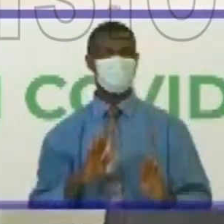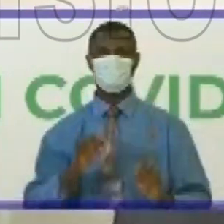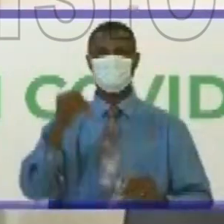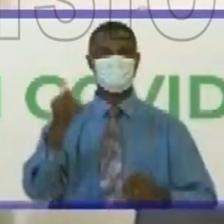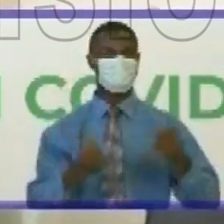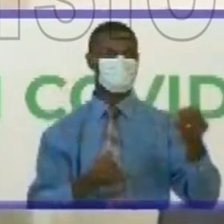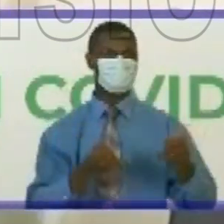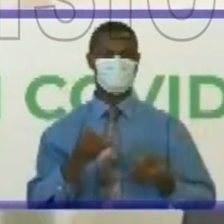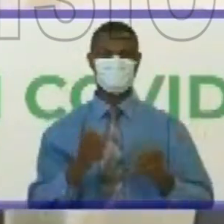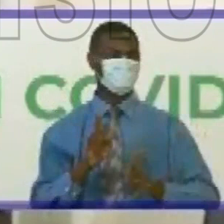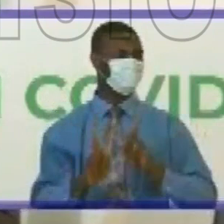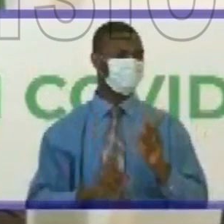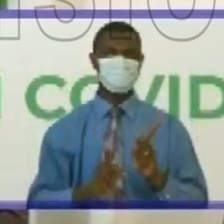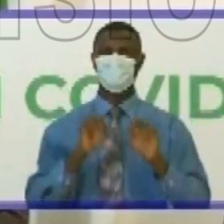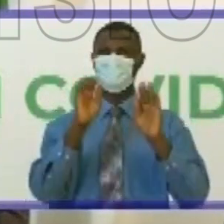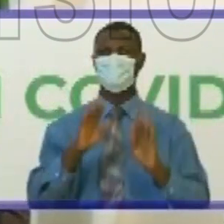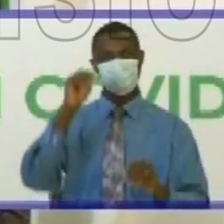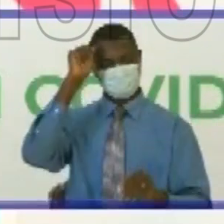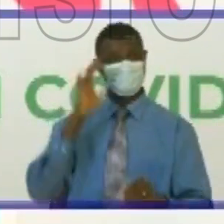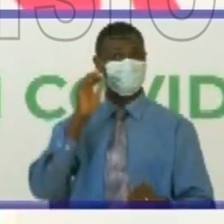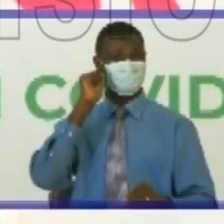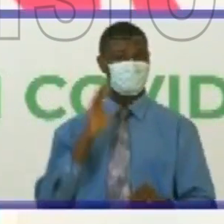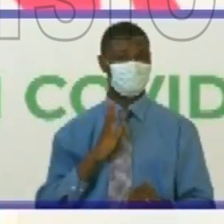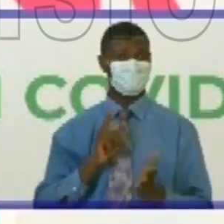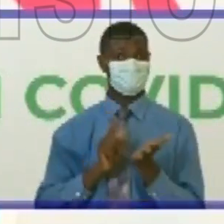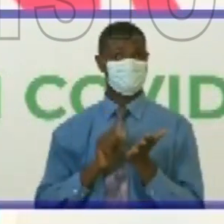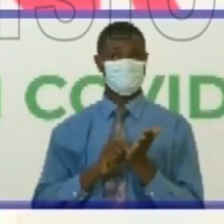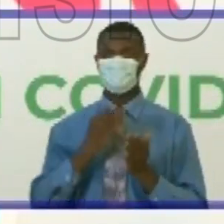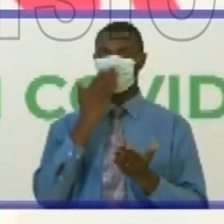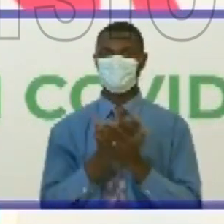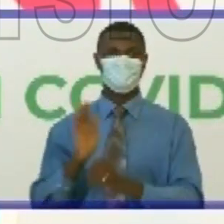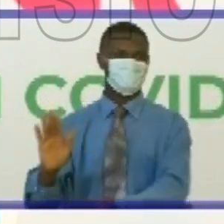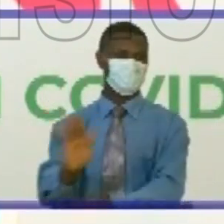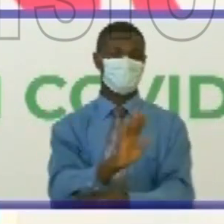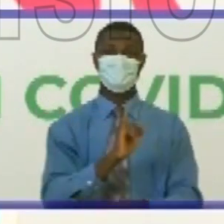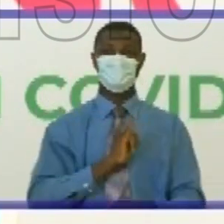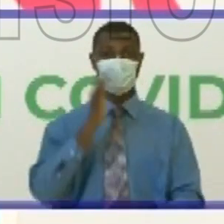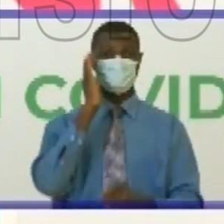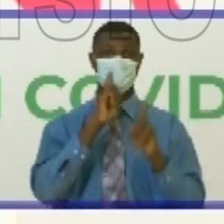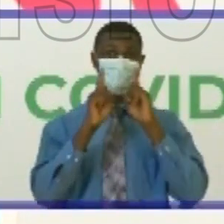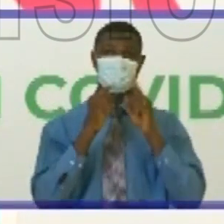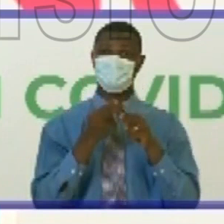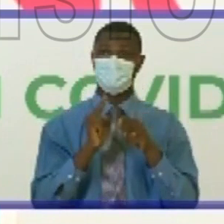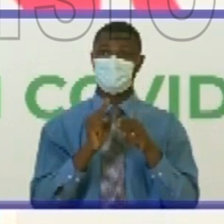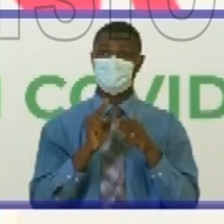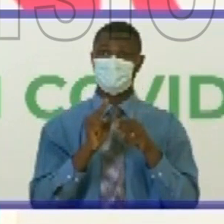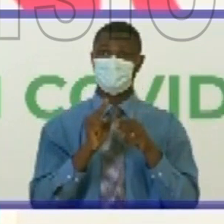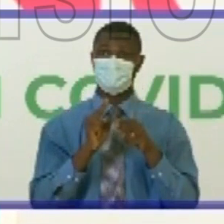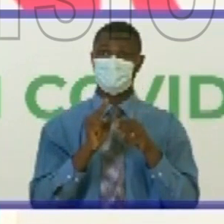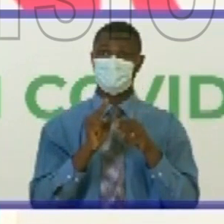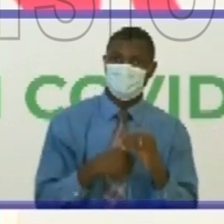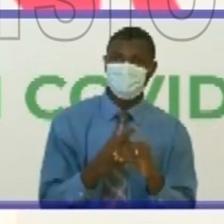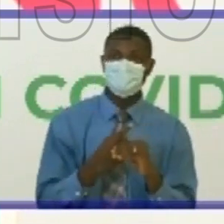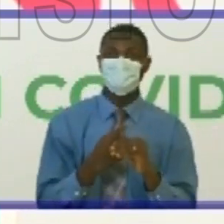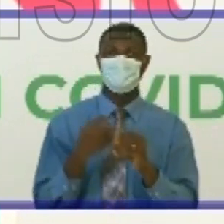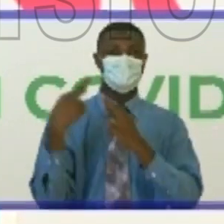guests, gentlemen of the press, good evening. So today I'll be talking briefly on the role of students in the safe reopening of